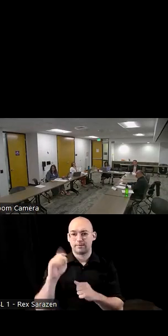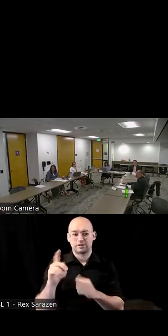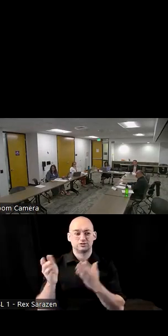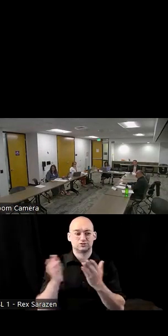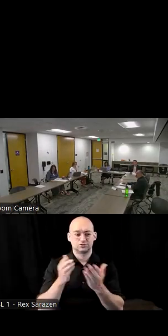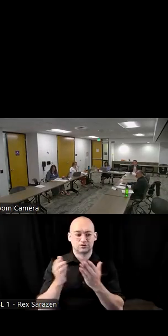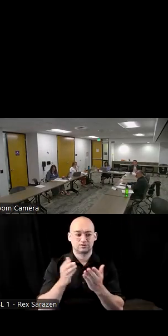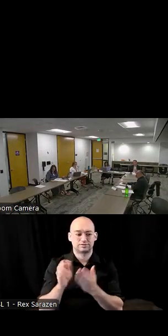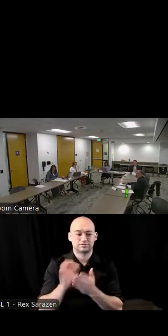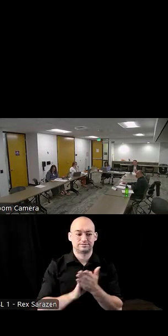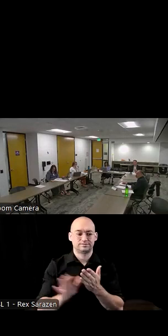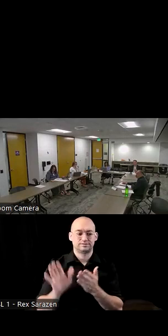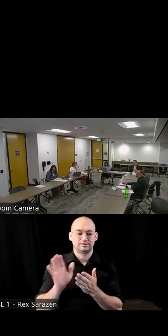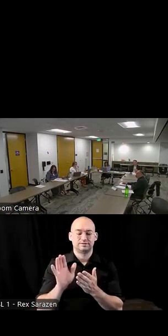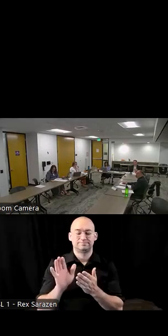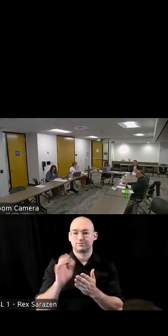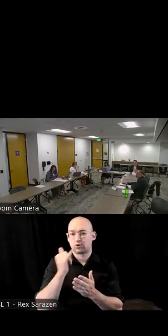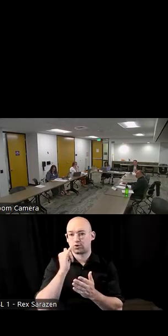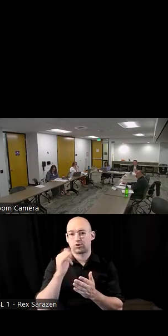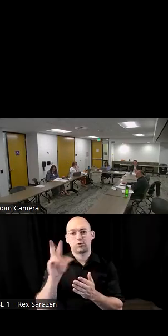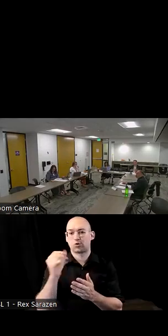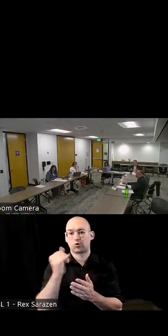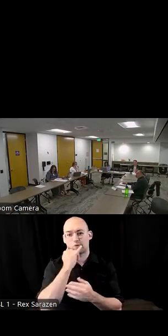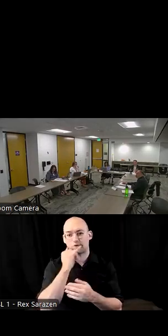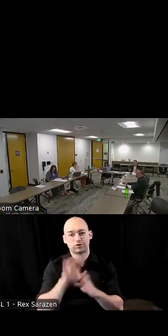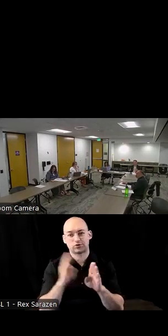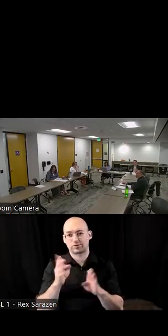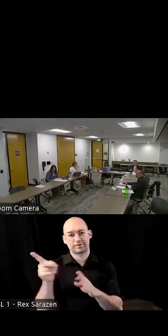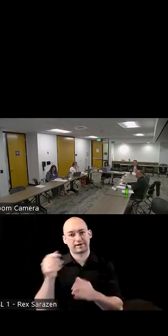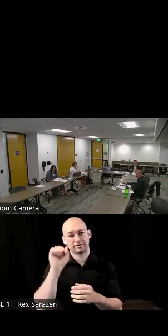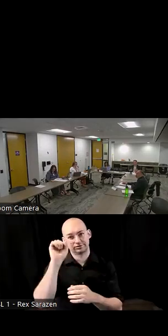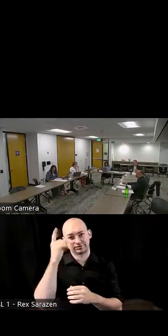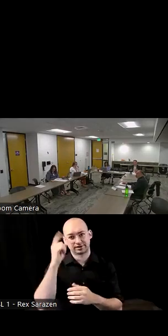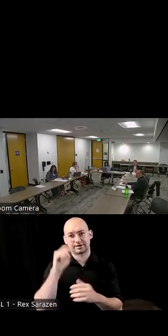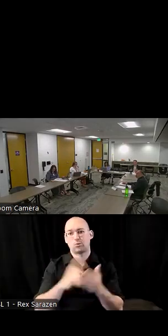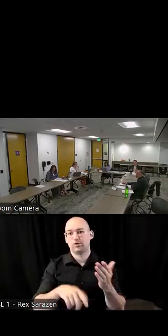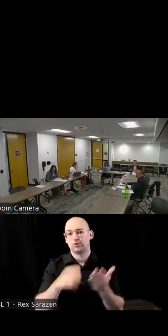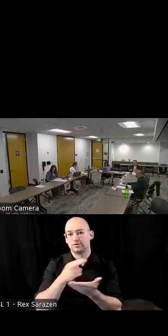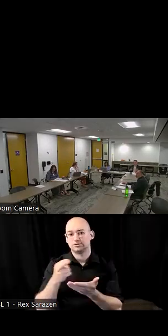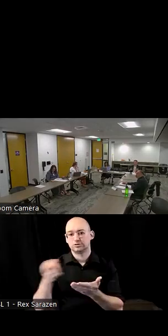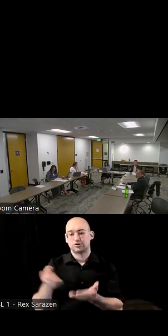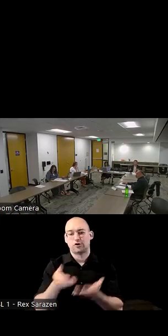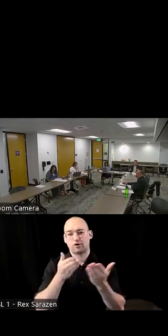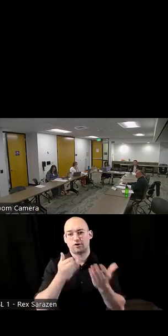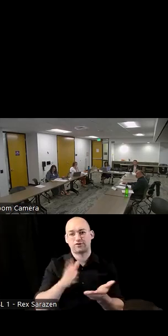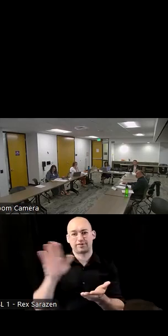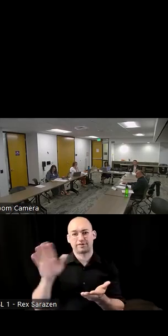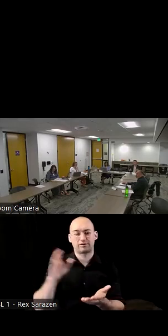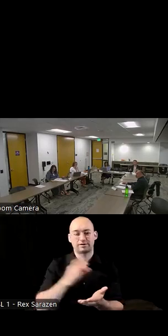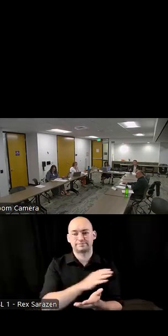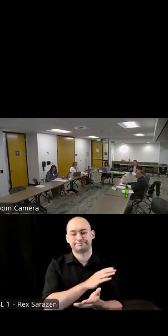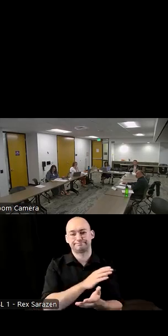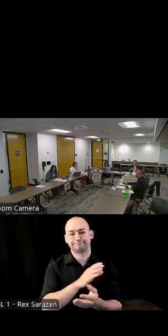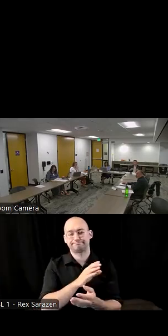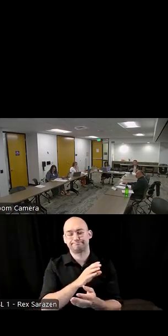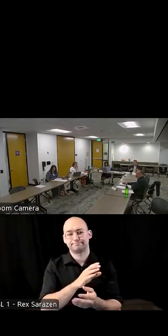And so having a no wrong door system can help them understand what resources they could offer to their clients. Right now, it could be a mystery,